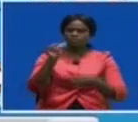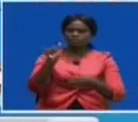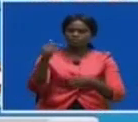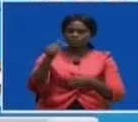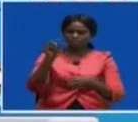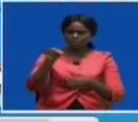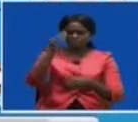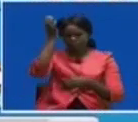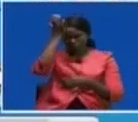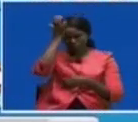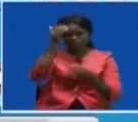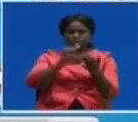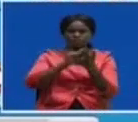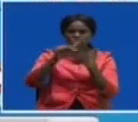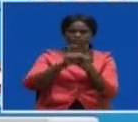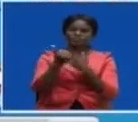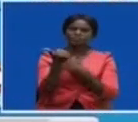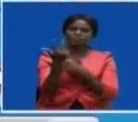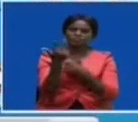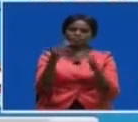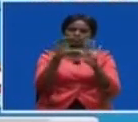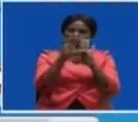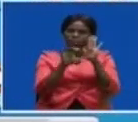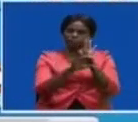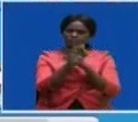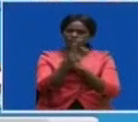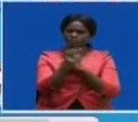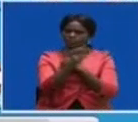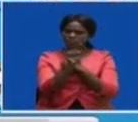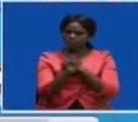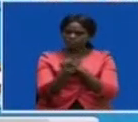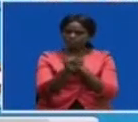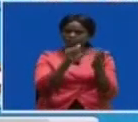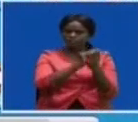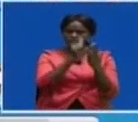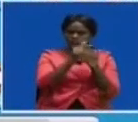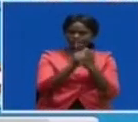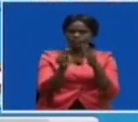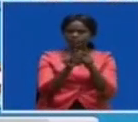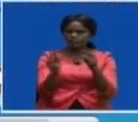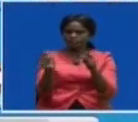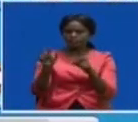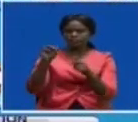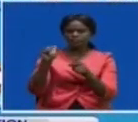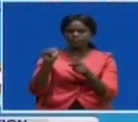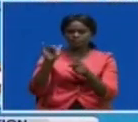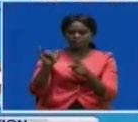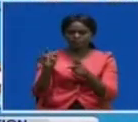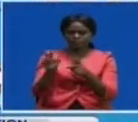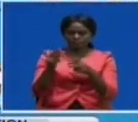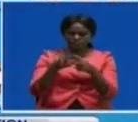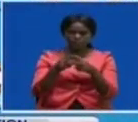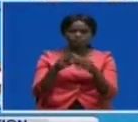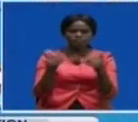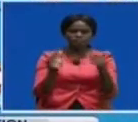13th. According to the new FIFA-aligned constitution, the FAS League will run from August to May. In the interim, FAS